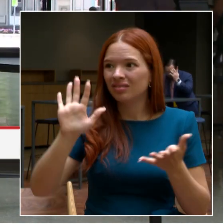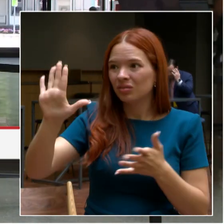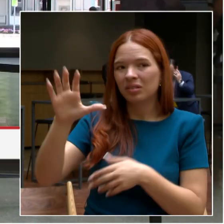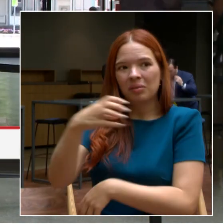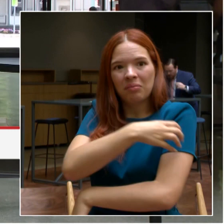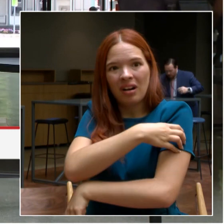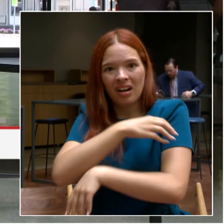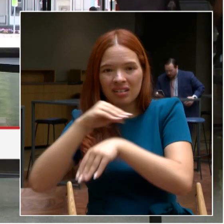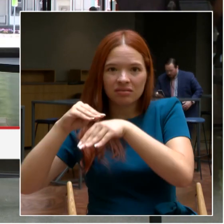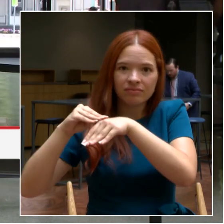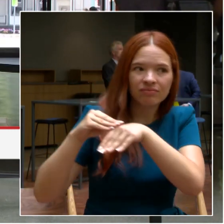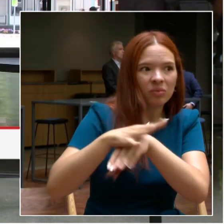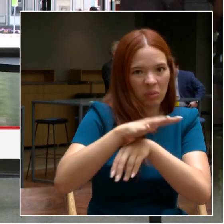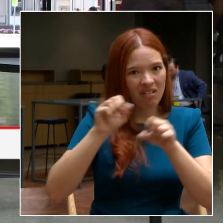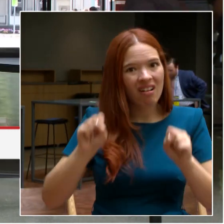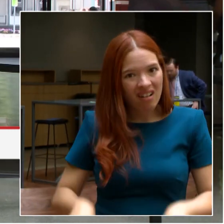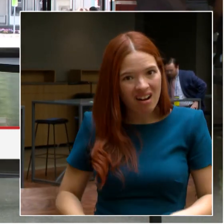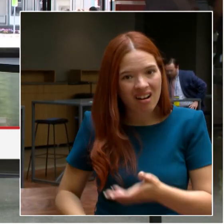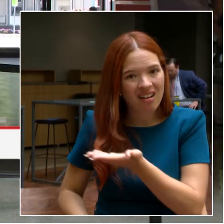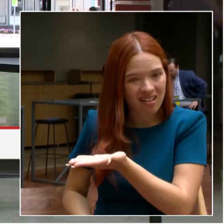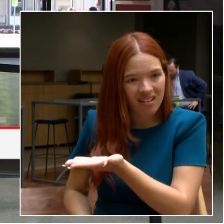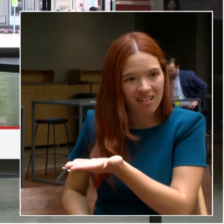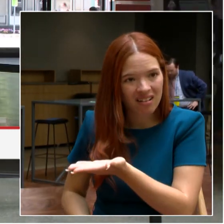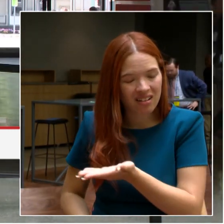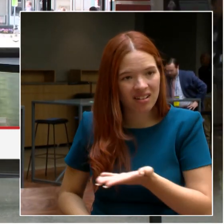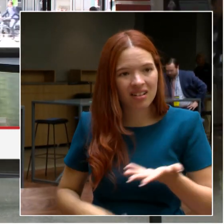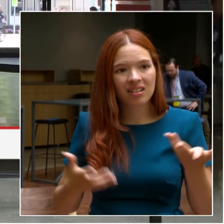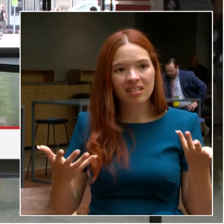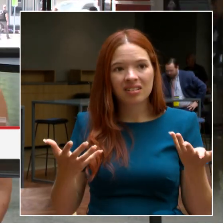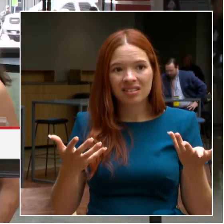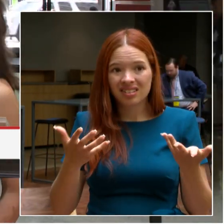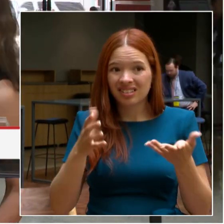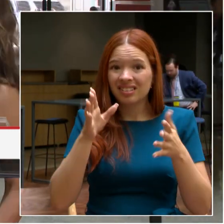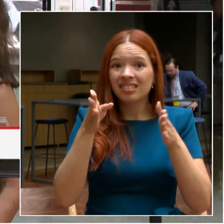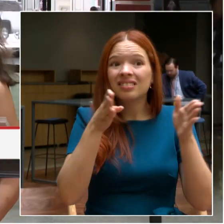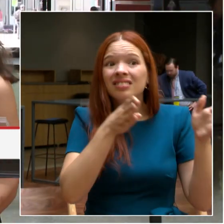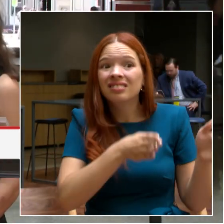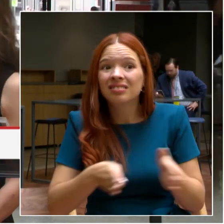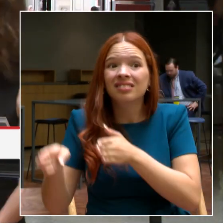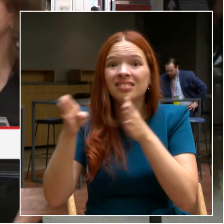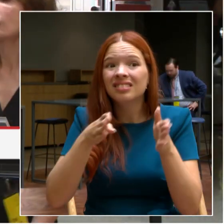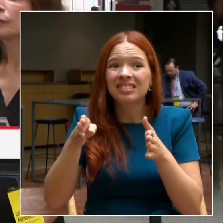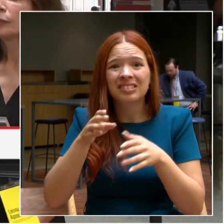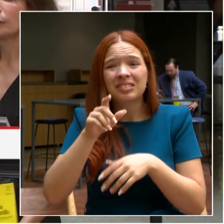10, 20, 30-year agenda that we are laying out here.